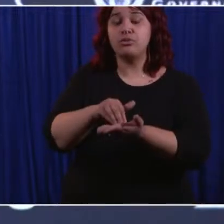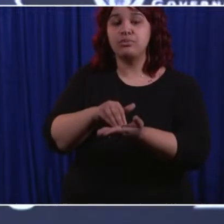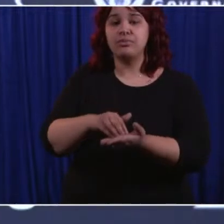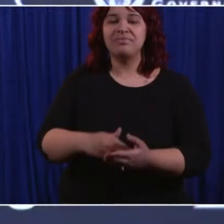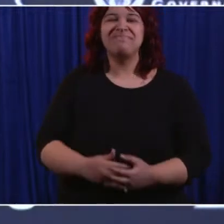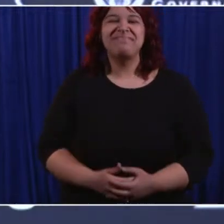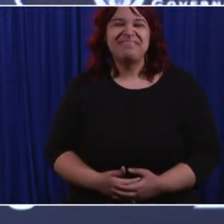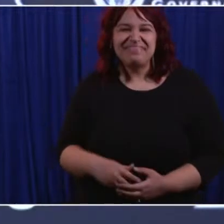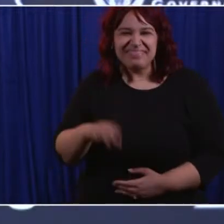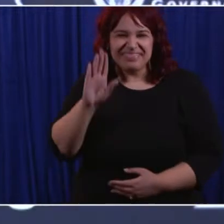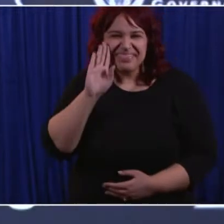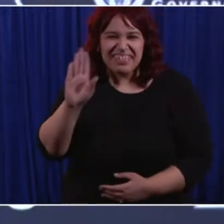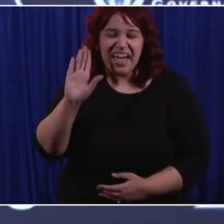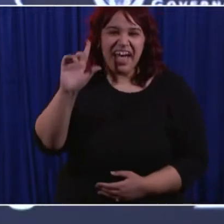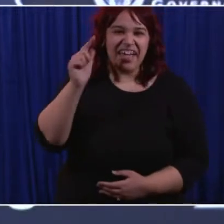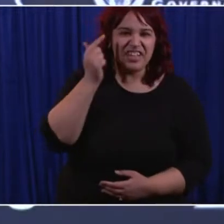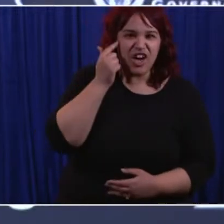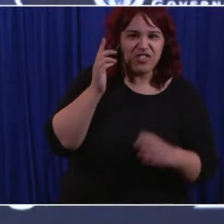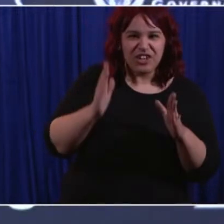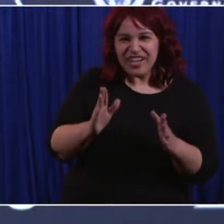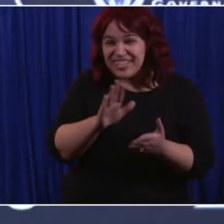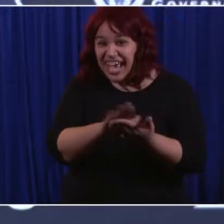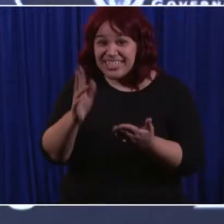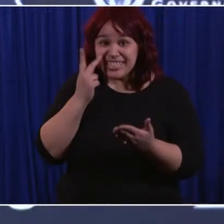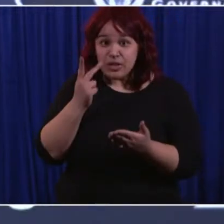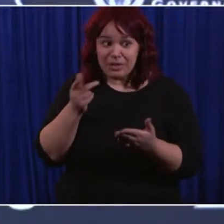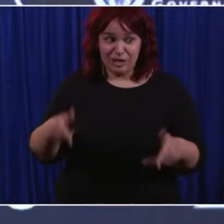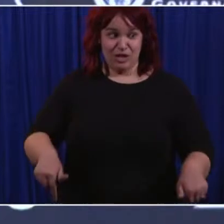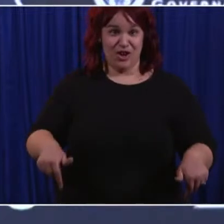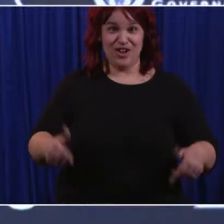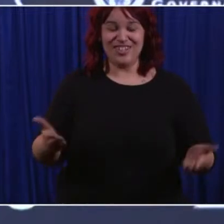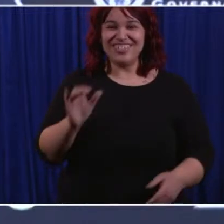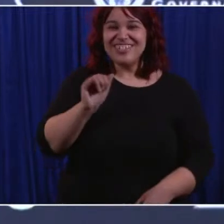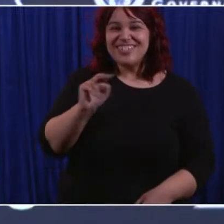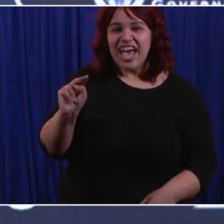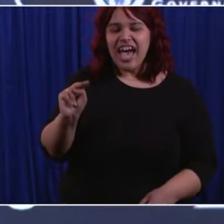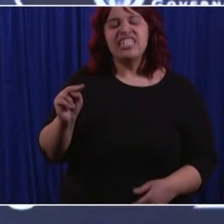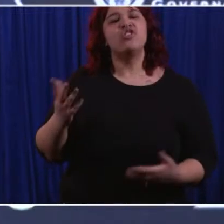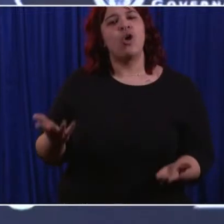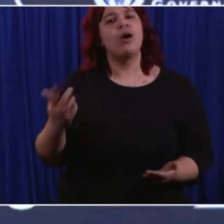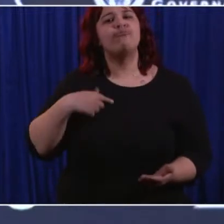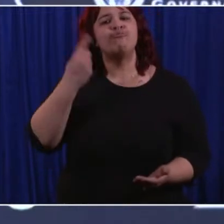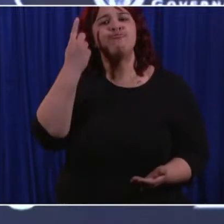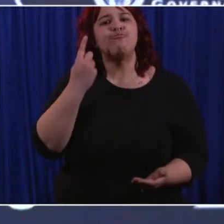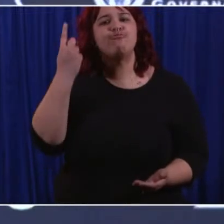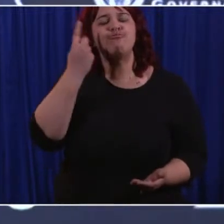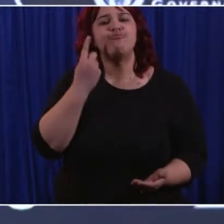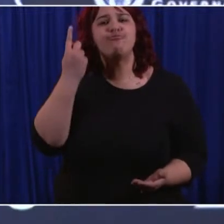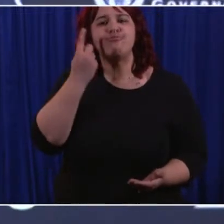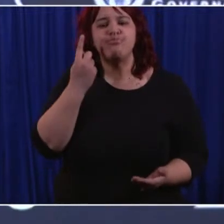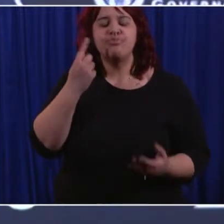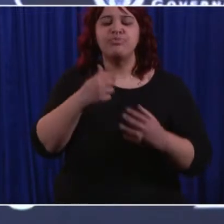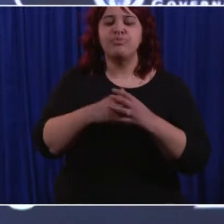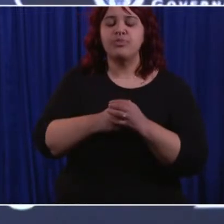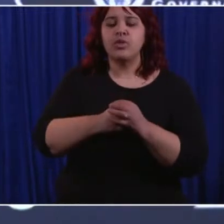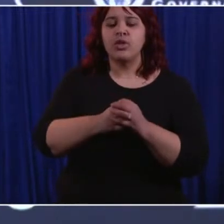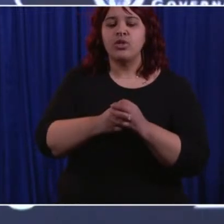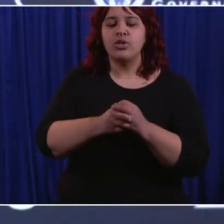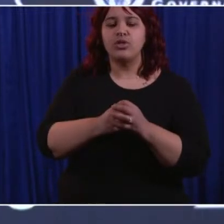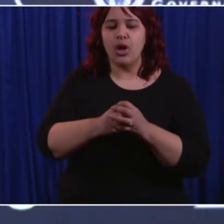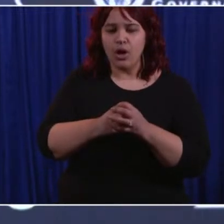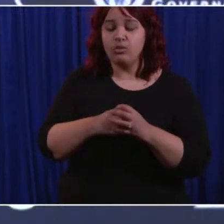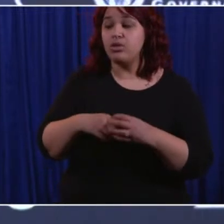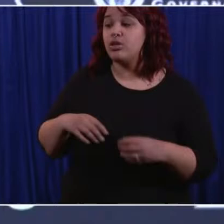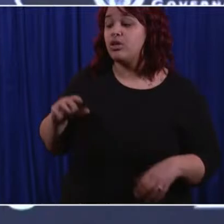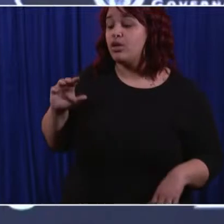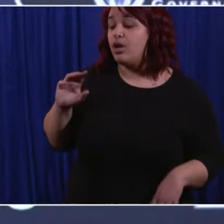Hi, Governor. Mrs. Hi. DeWine, nice to see you here in Cincinnati. Governor, I wonder if you can cast your mind forward past March